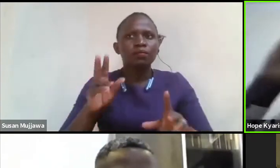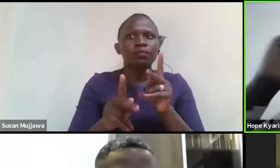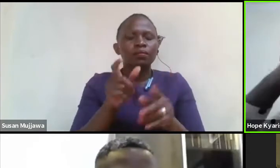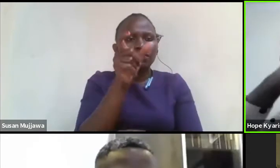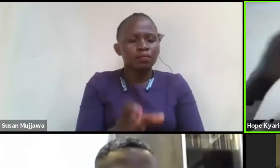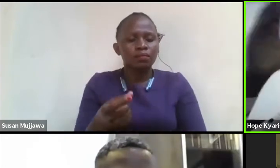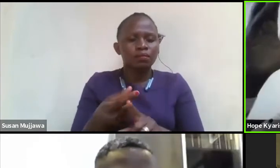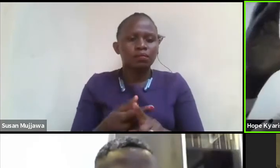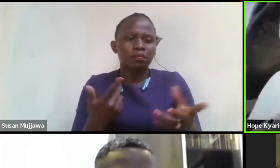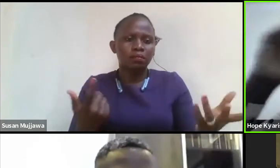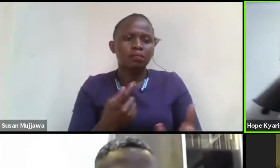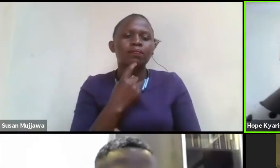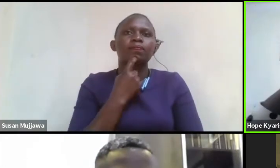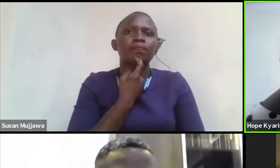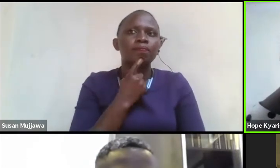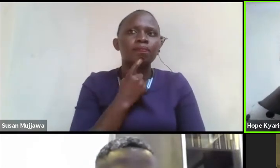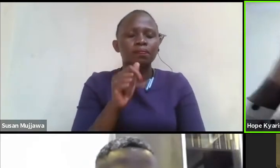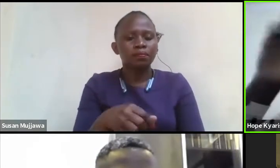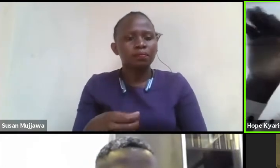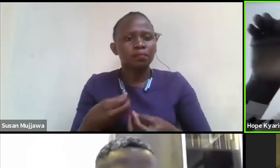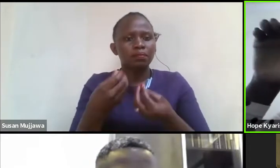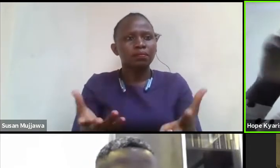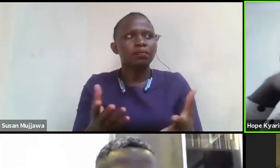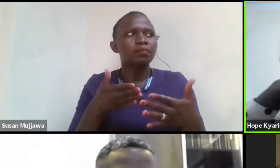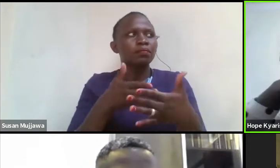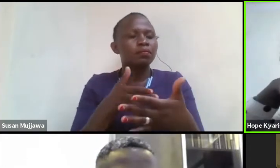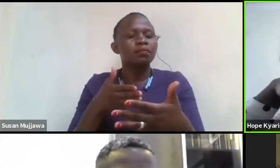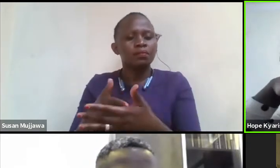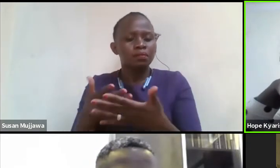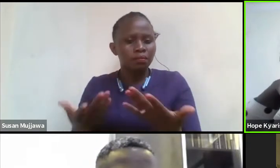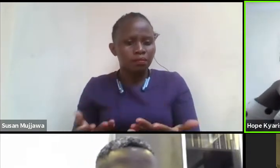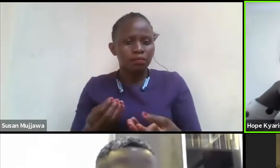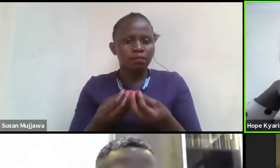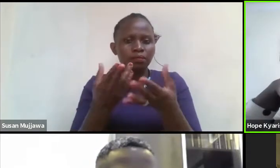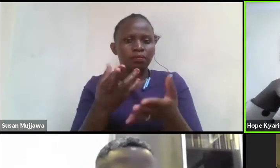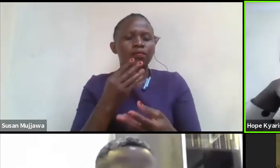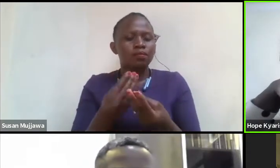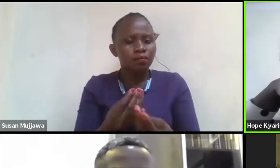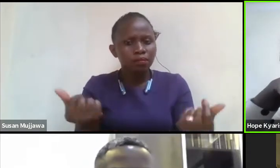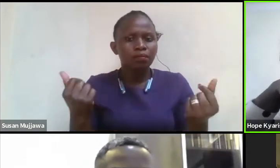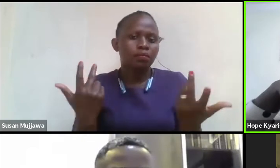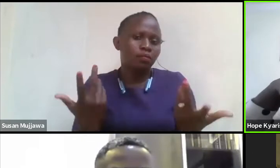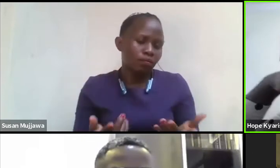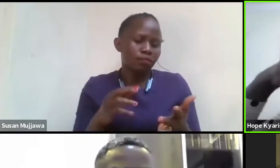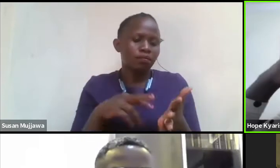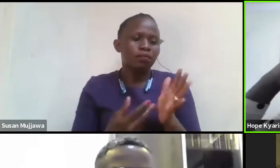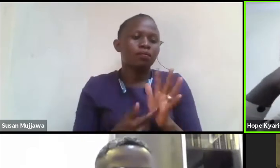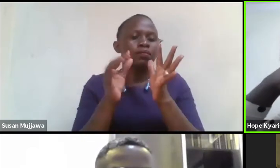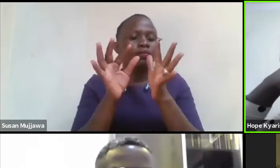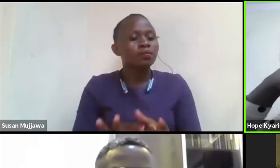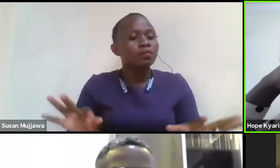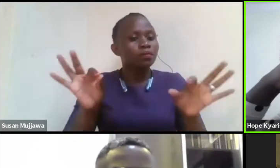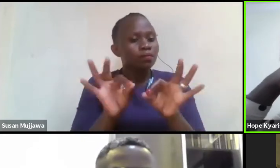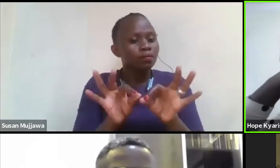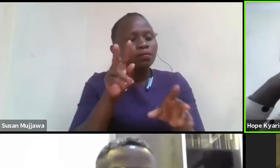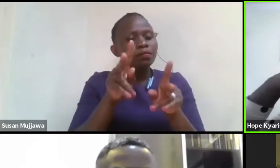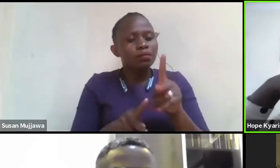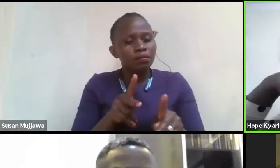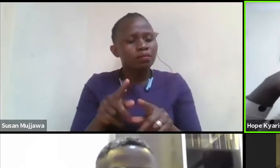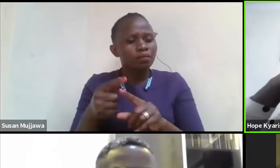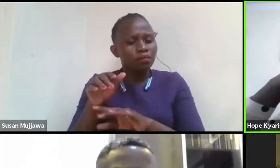a kind of supply blockages are kind of resolved there and then. So it's important for people to really get out of their comfort zones